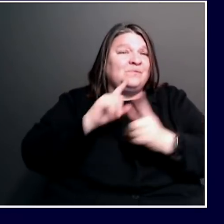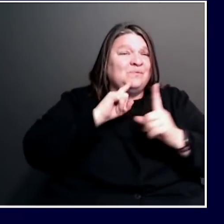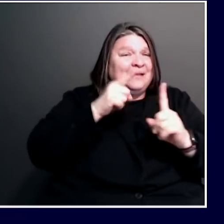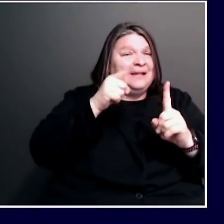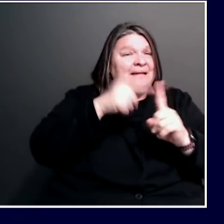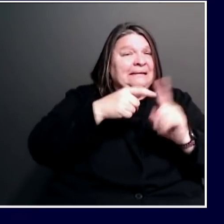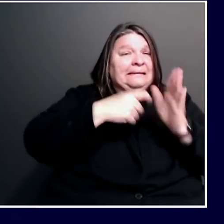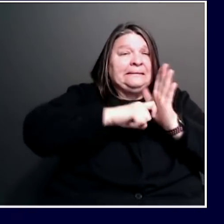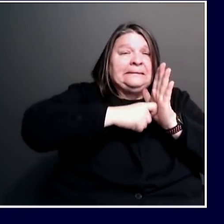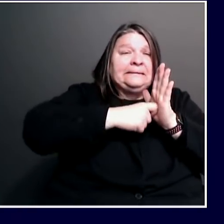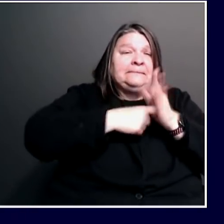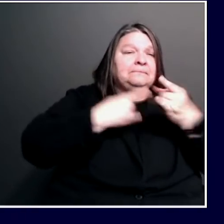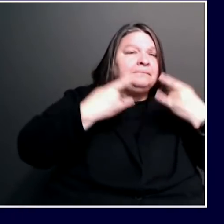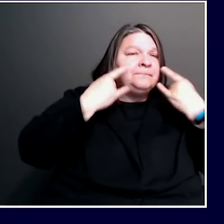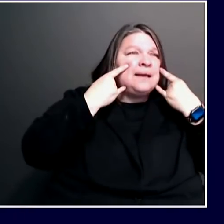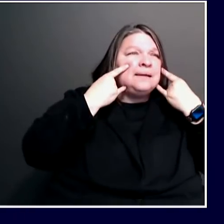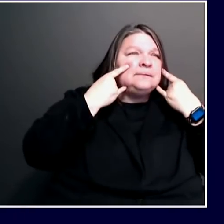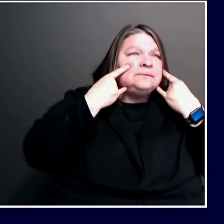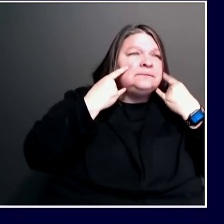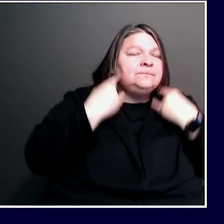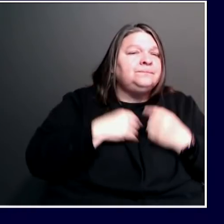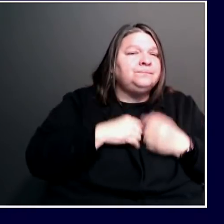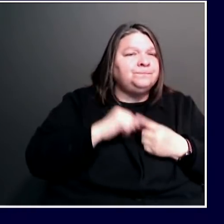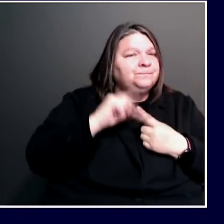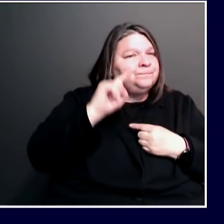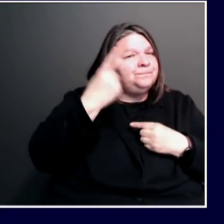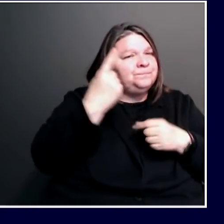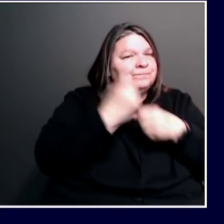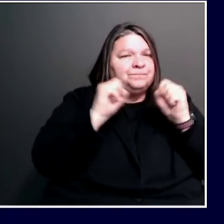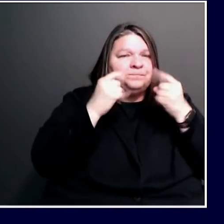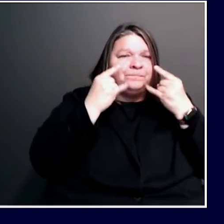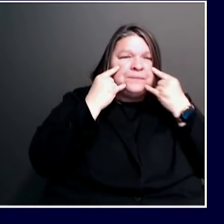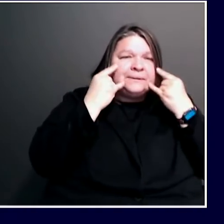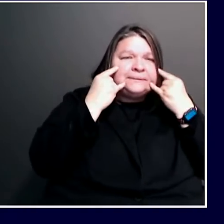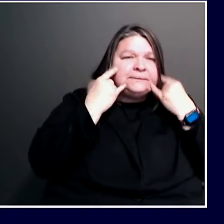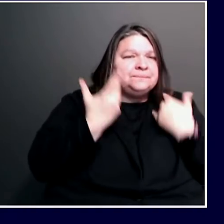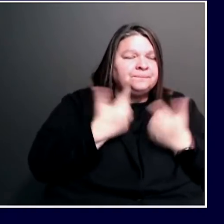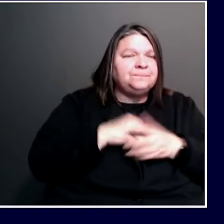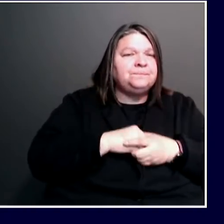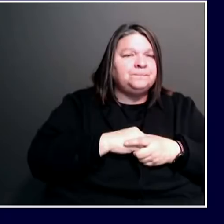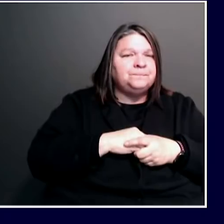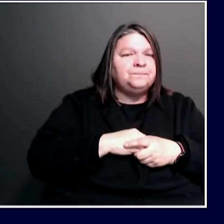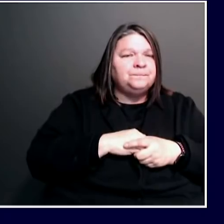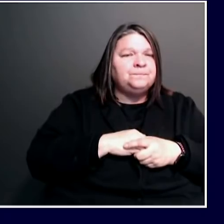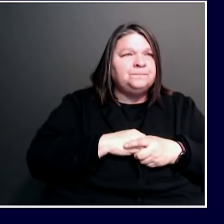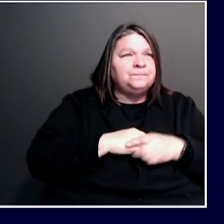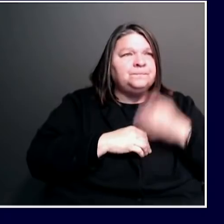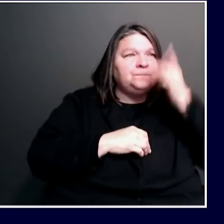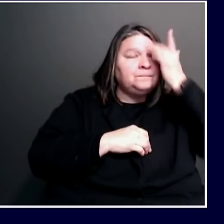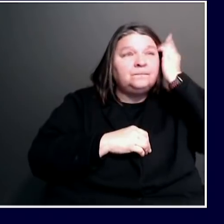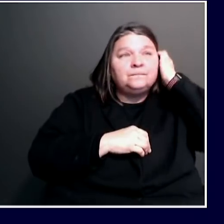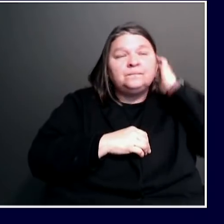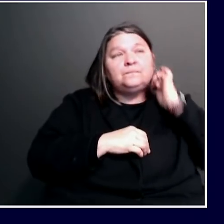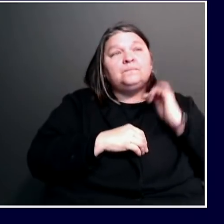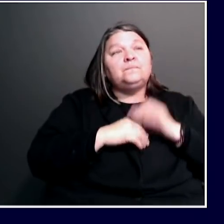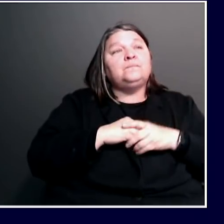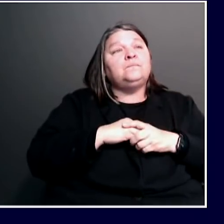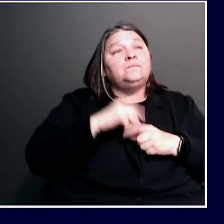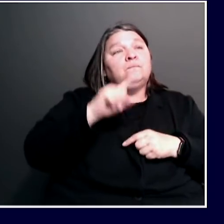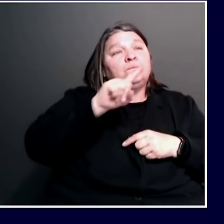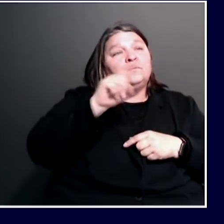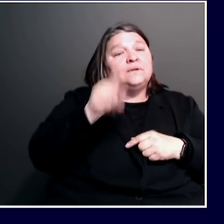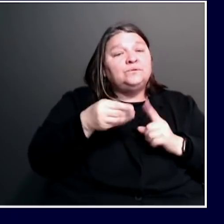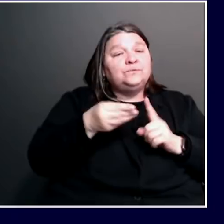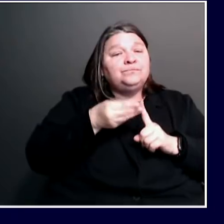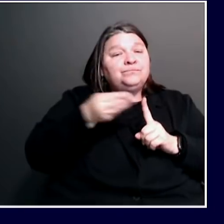Yes, absolutely. And my next question has to do with transmission rates, especially in